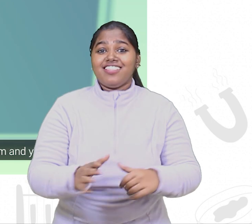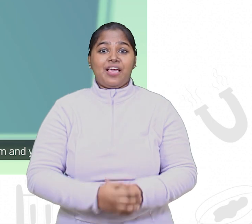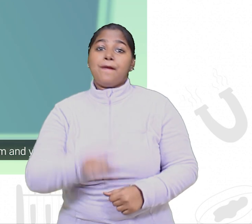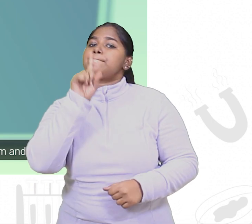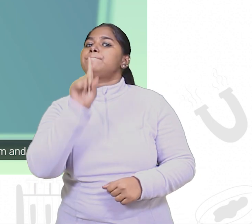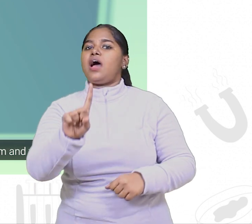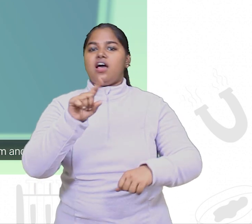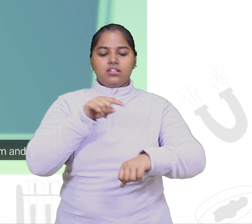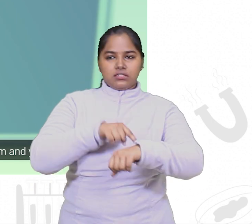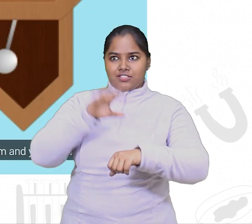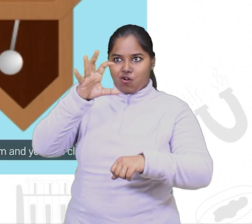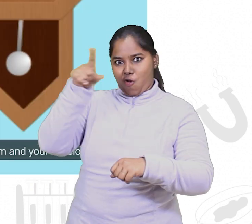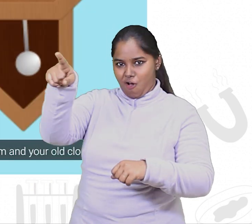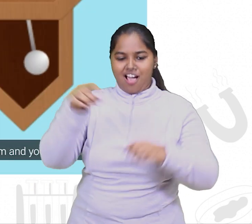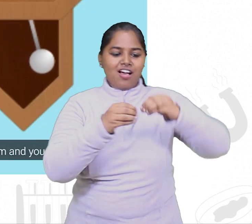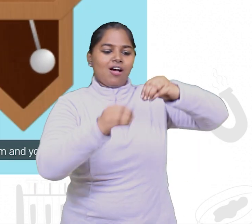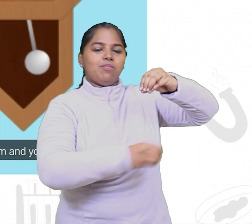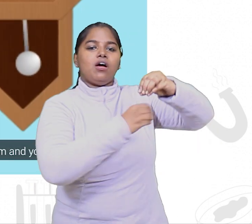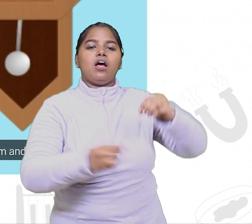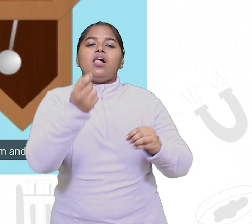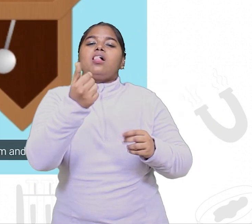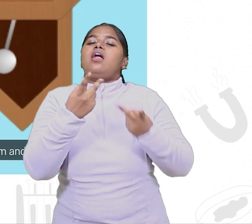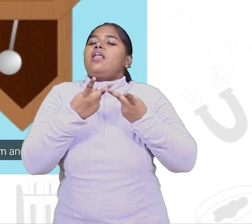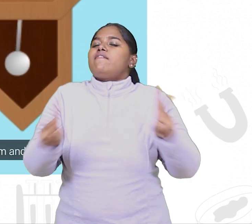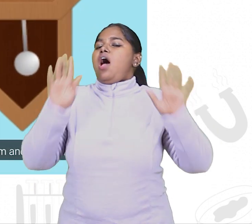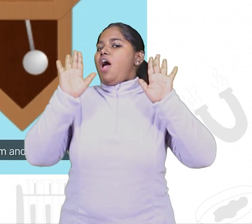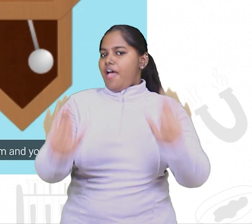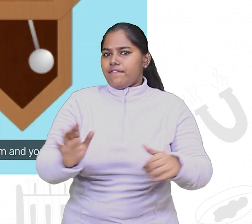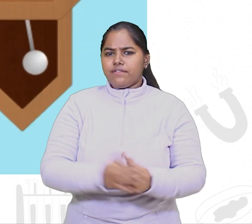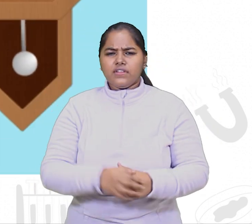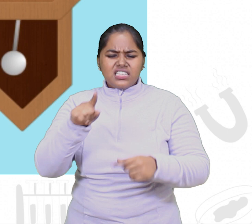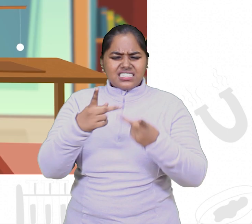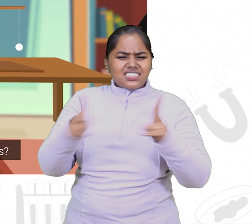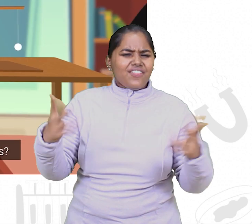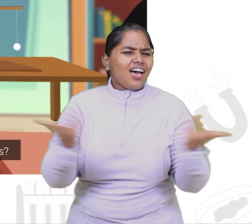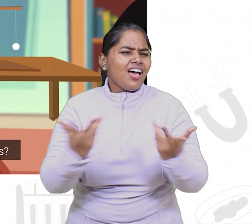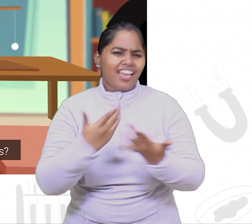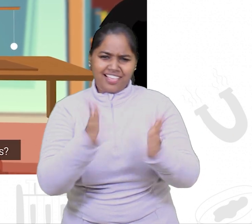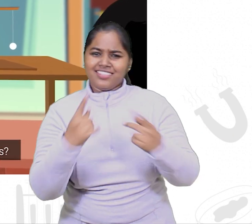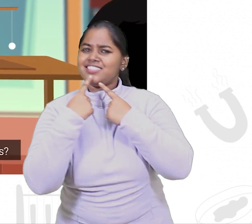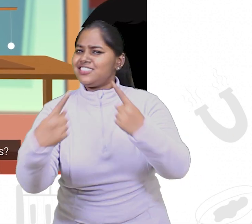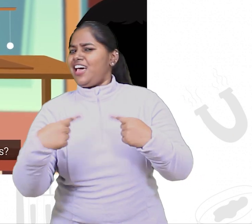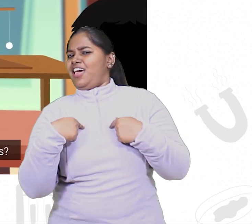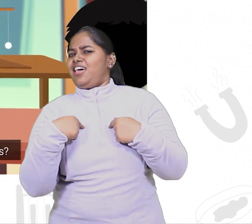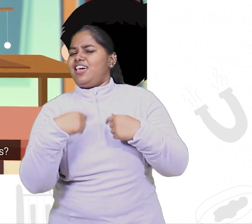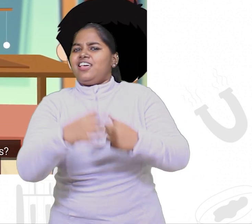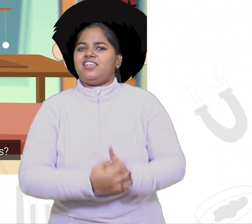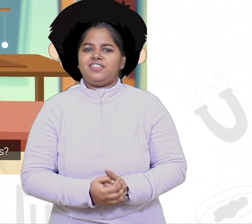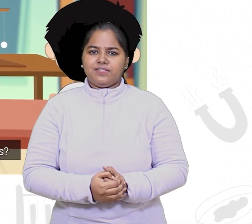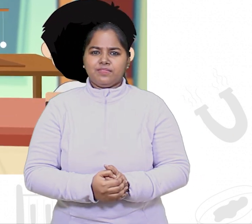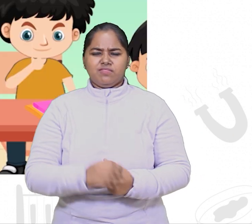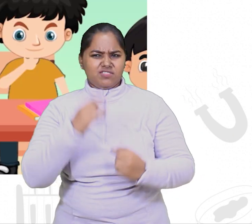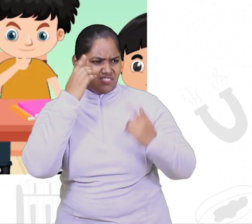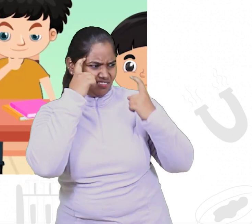Exactly. But there is a slight difference between this pendulum and your old clock. Can anyone tell me what that difference